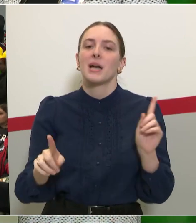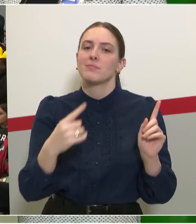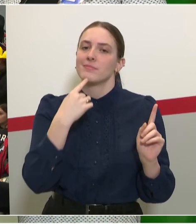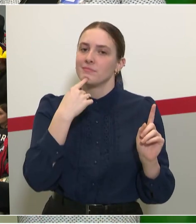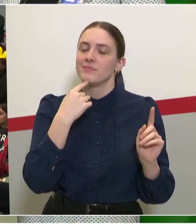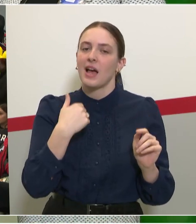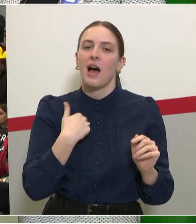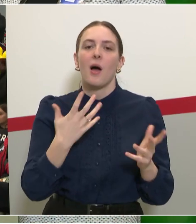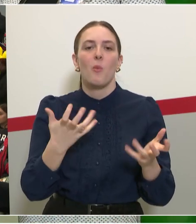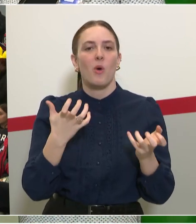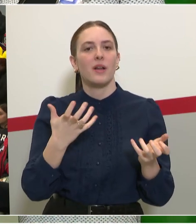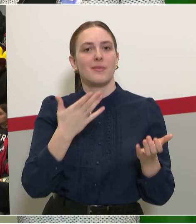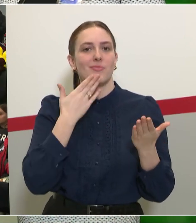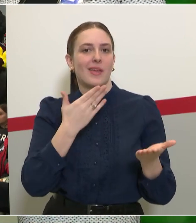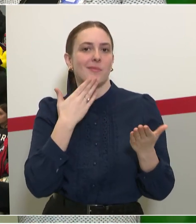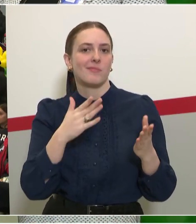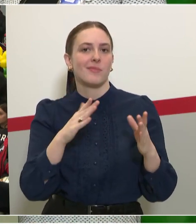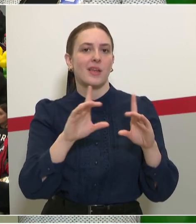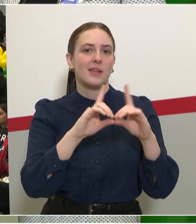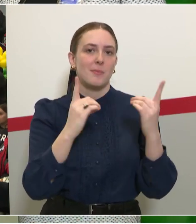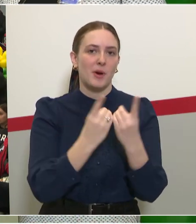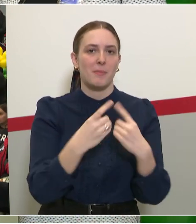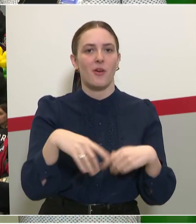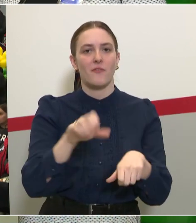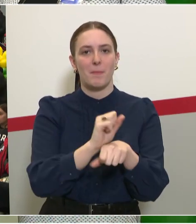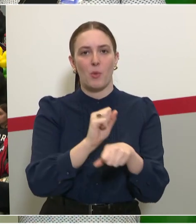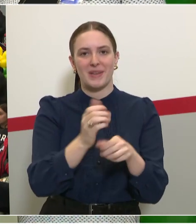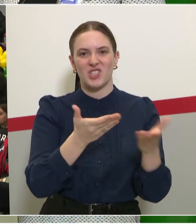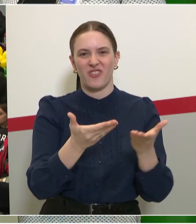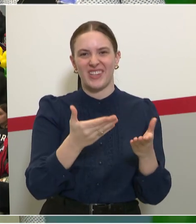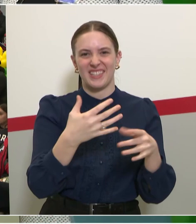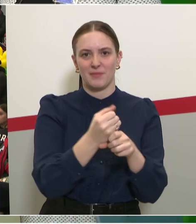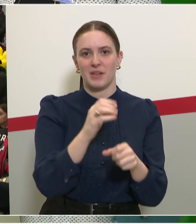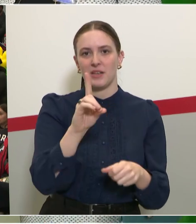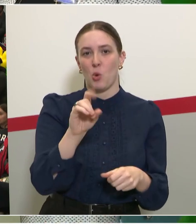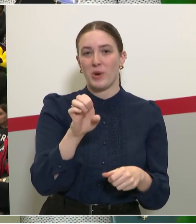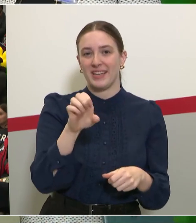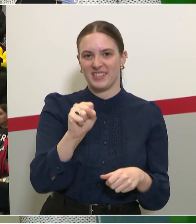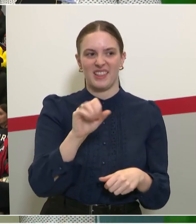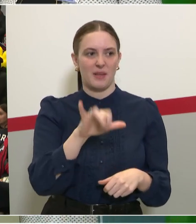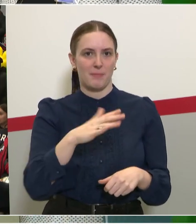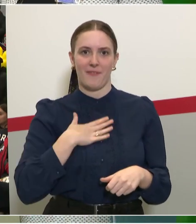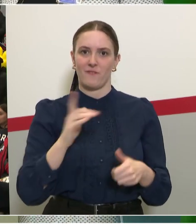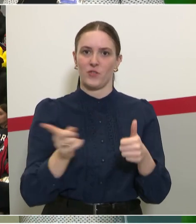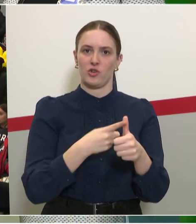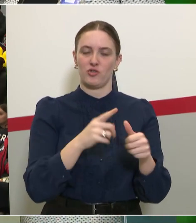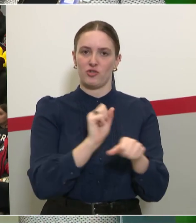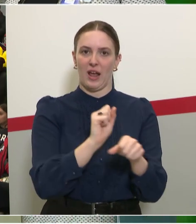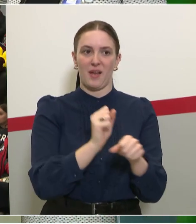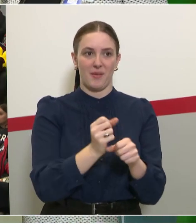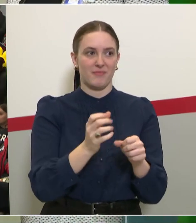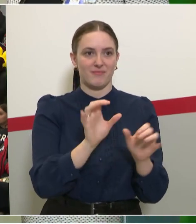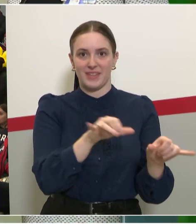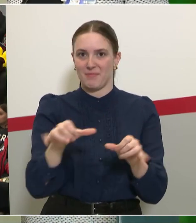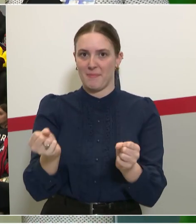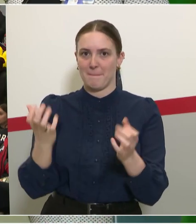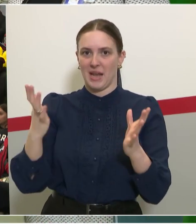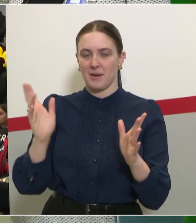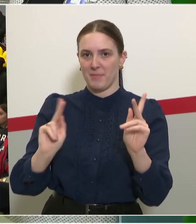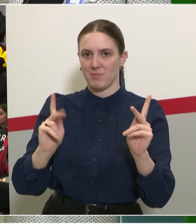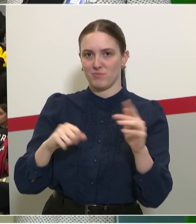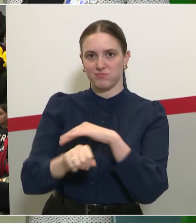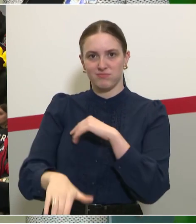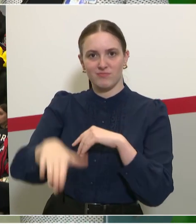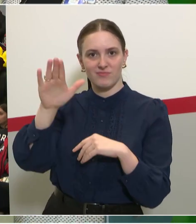thank the Department of Employment Services. That was my first job, like many native Washingtonians. And it gives